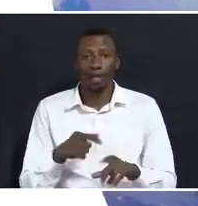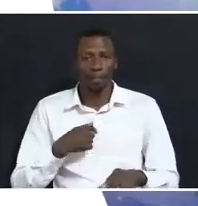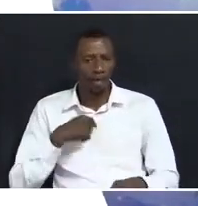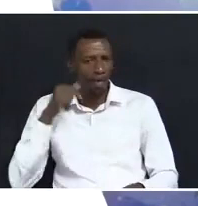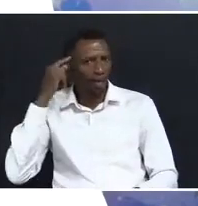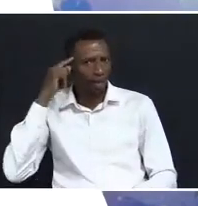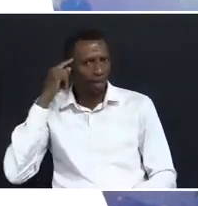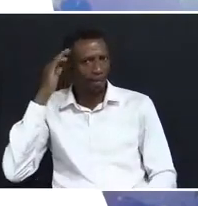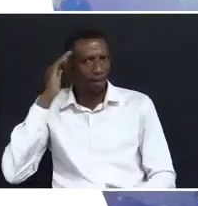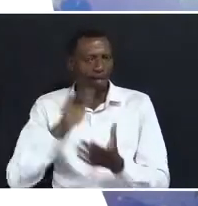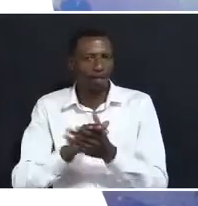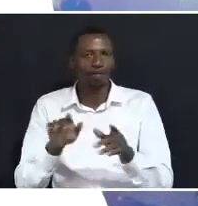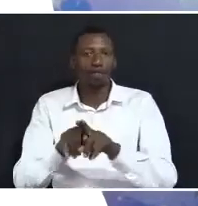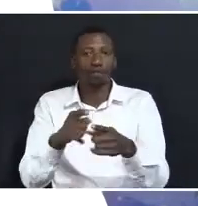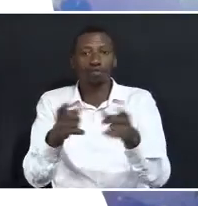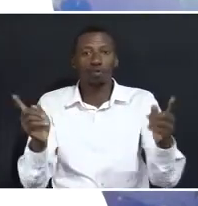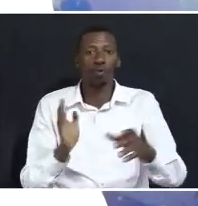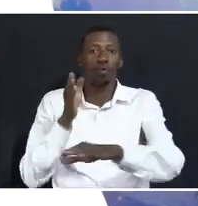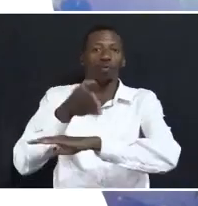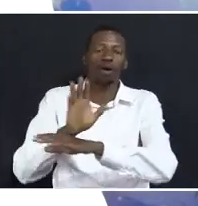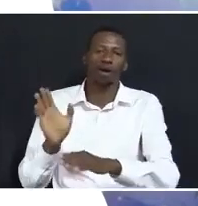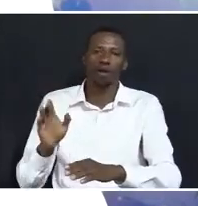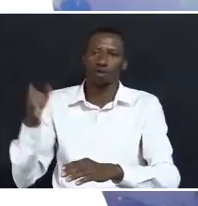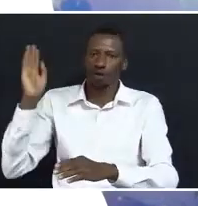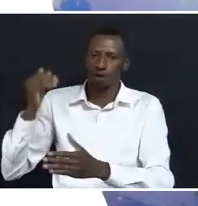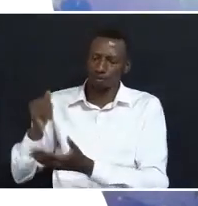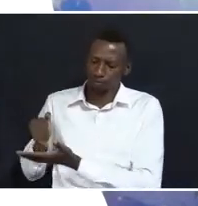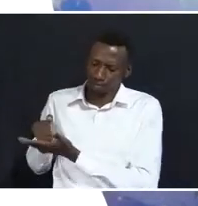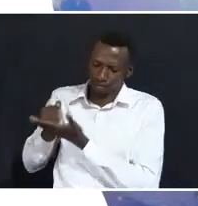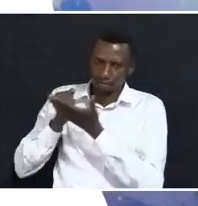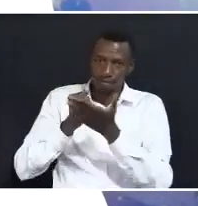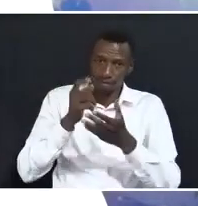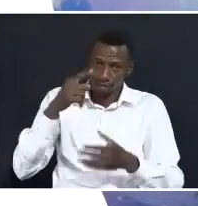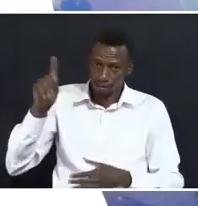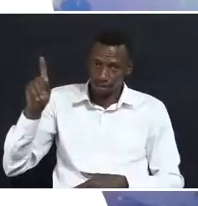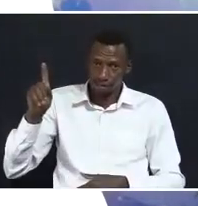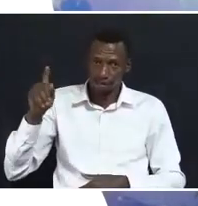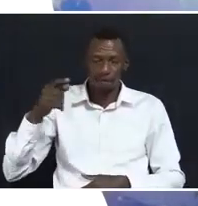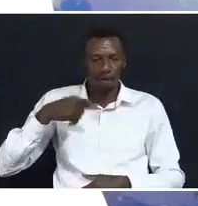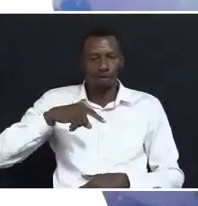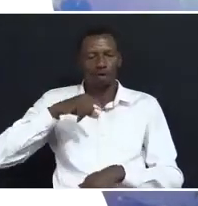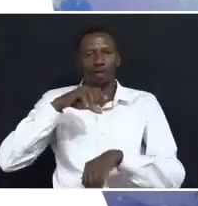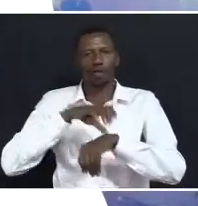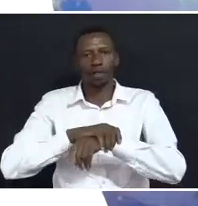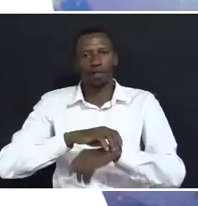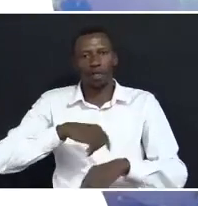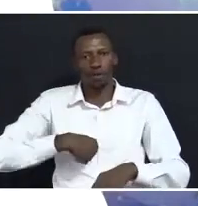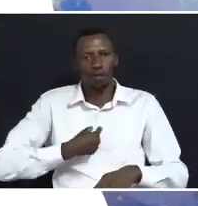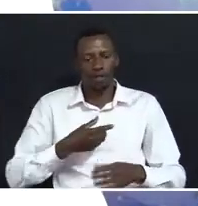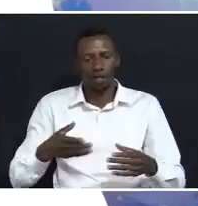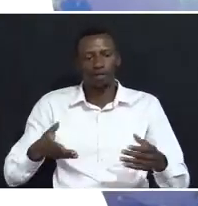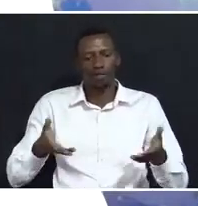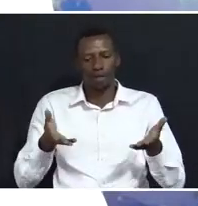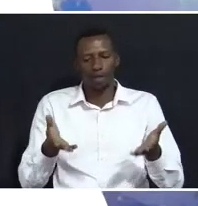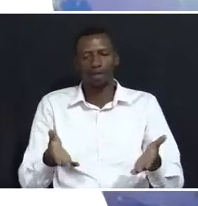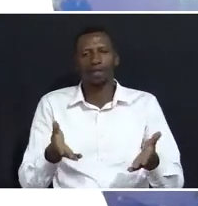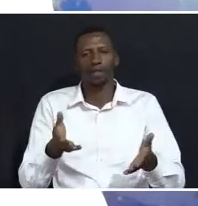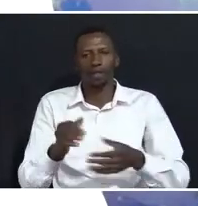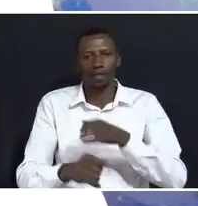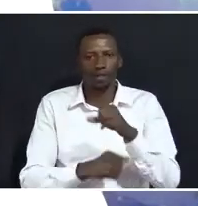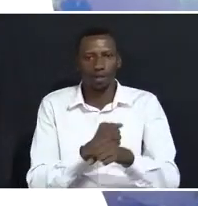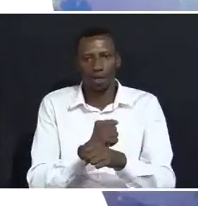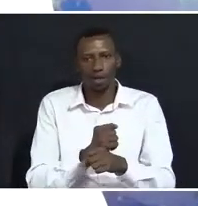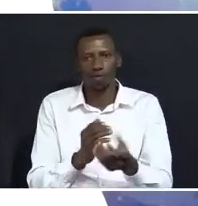cross. You were brought this side of the year, isn't it? We just found ourselves this side of the year by his